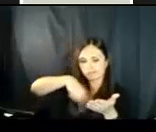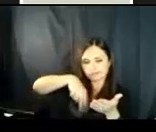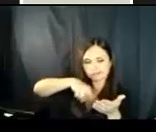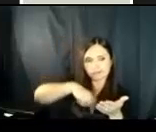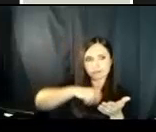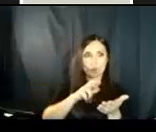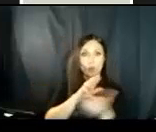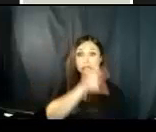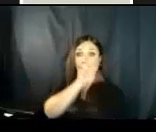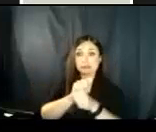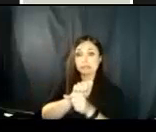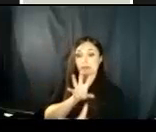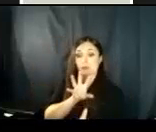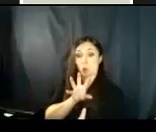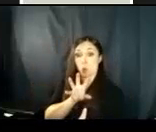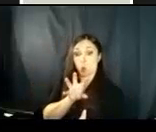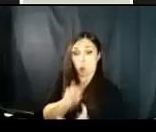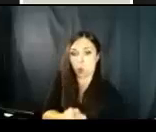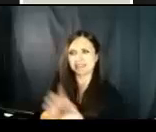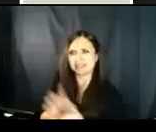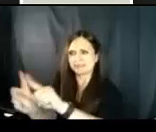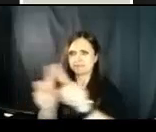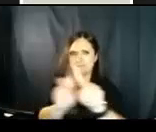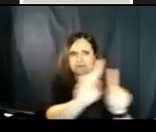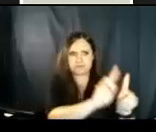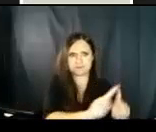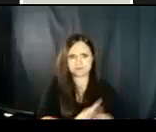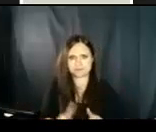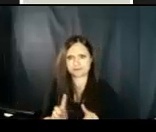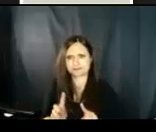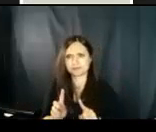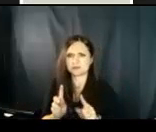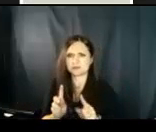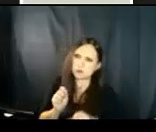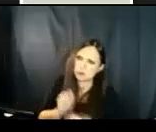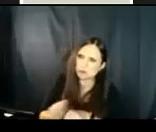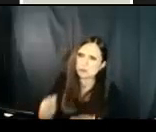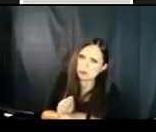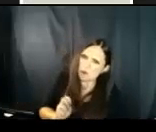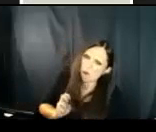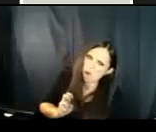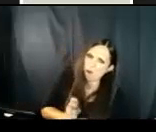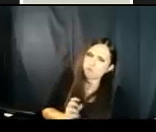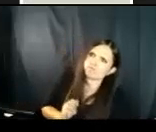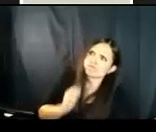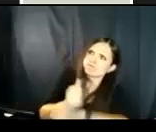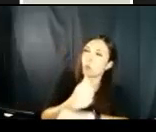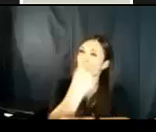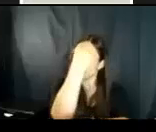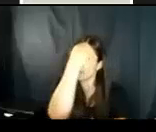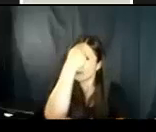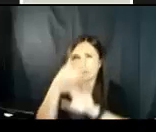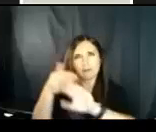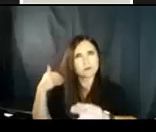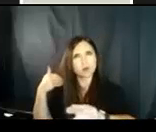happens in a completely different way. So when we work so hard to build those lessons, we need to make sure we're thinking about our